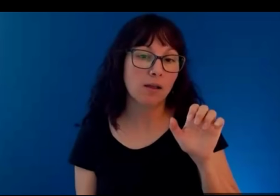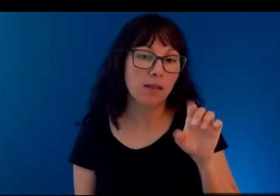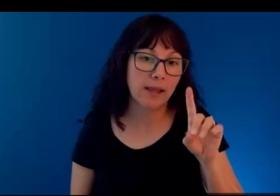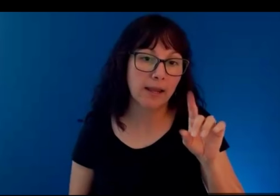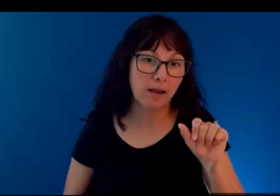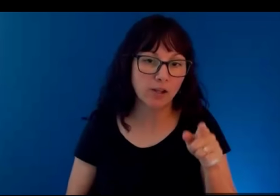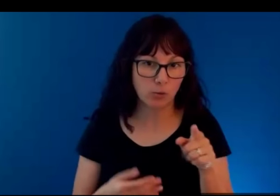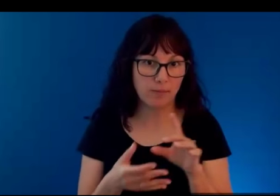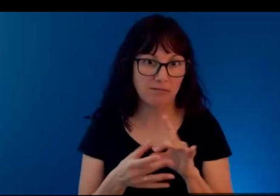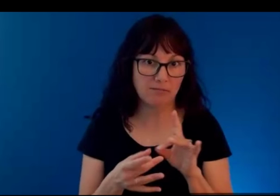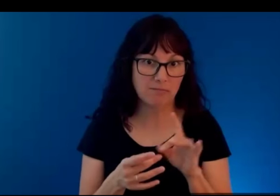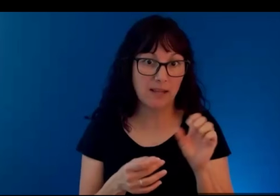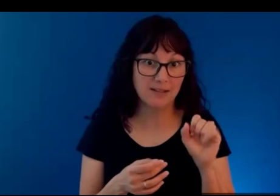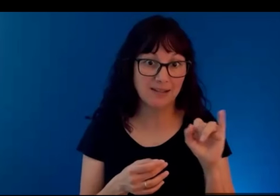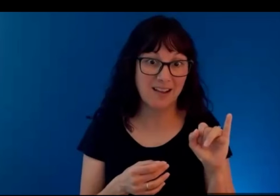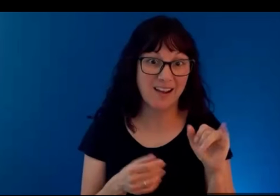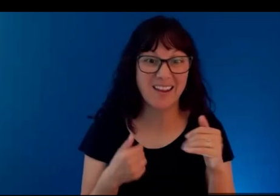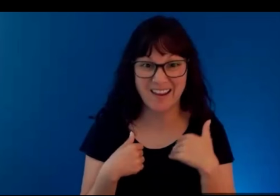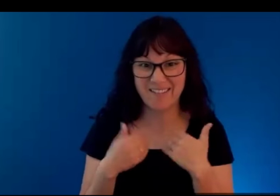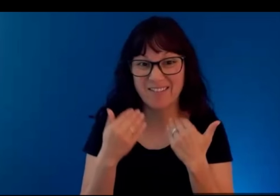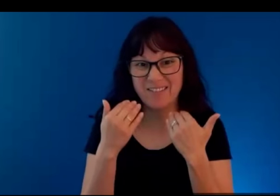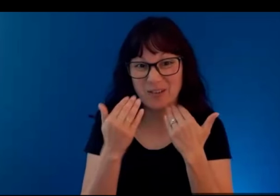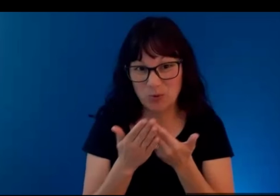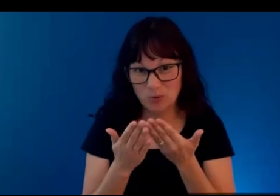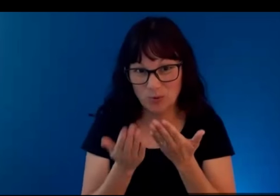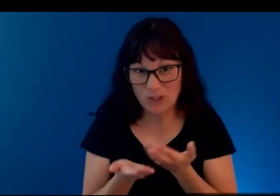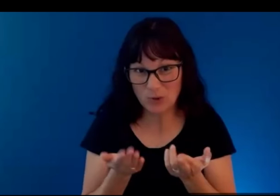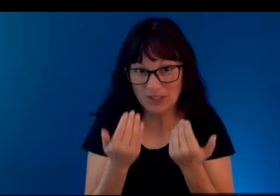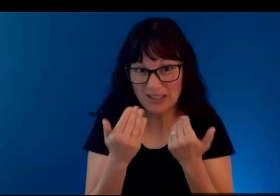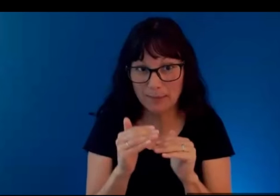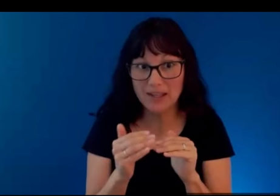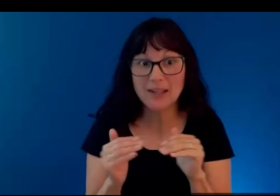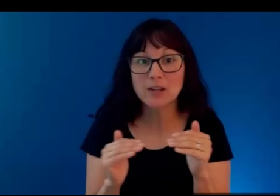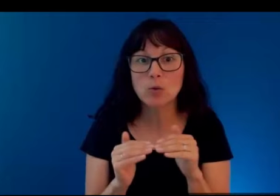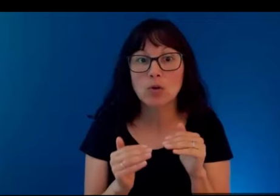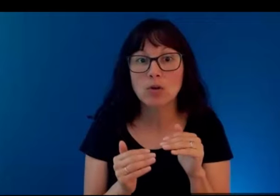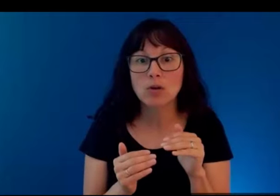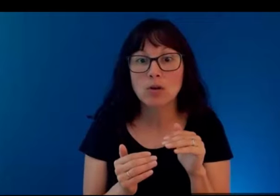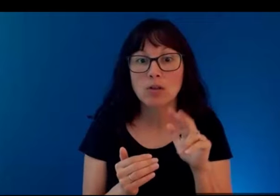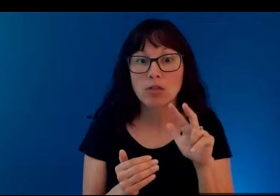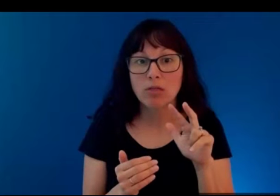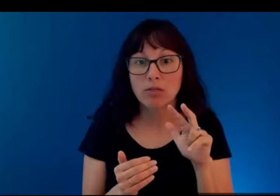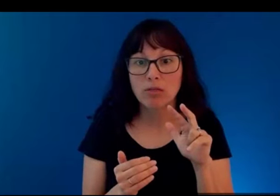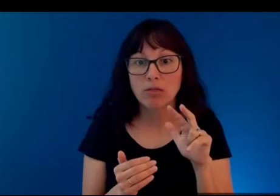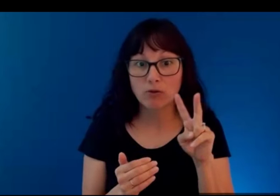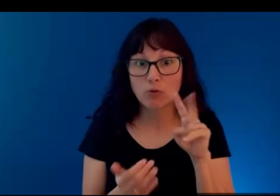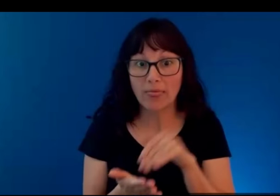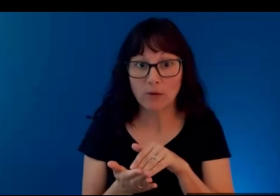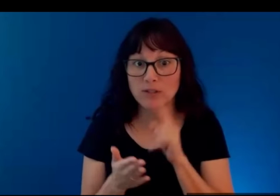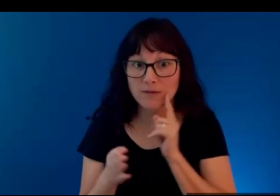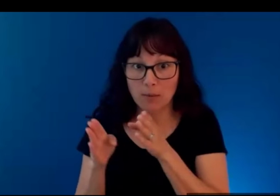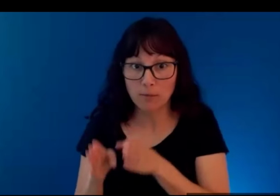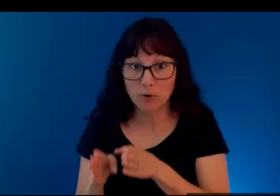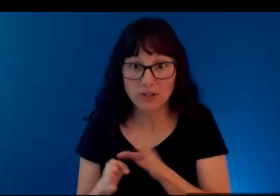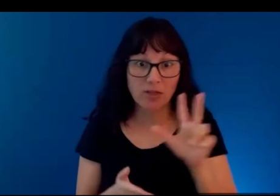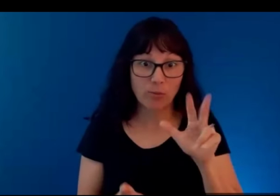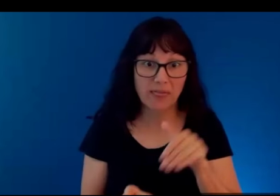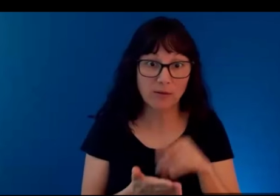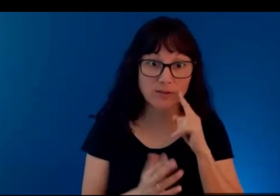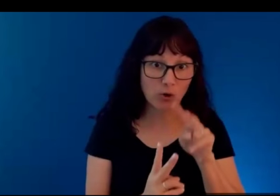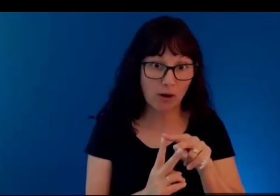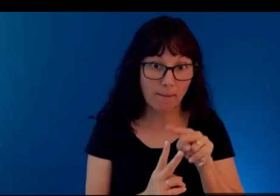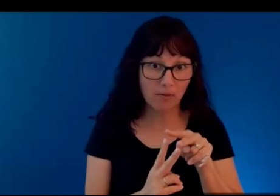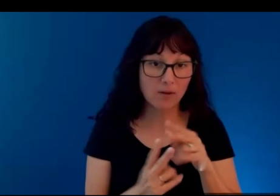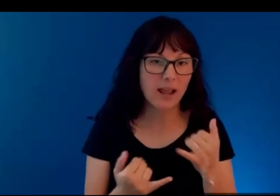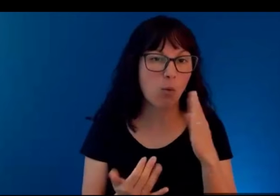absolutely has a resource limit. That limit is $2,000 for an individual and $3,000 for couples.